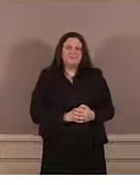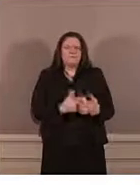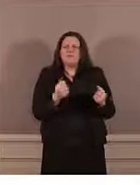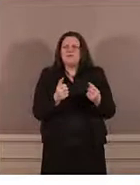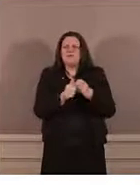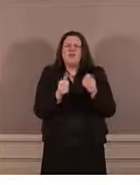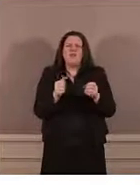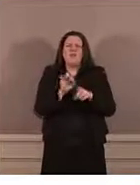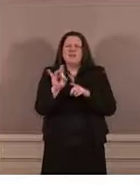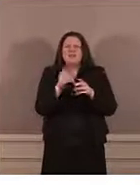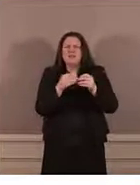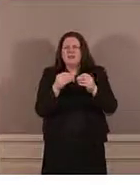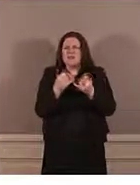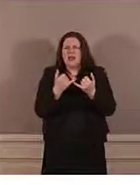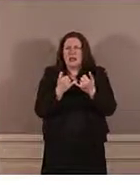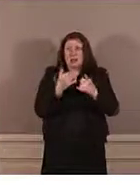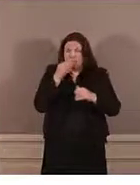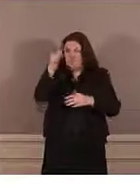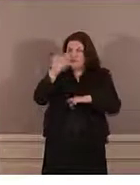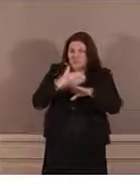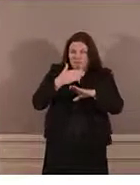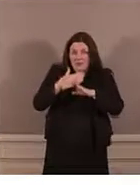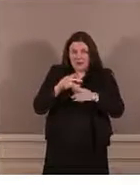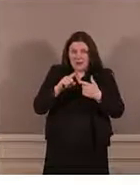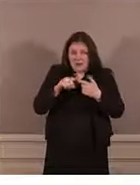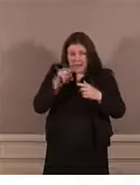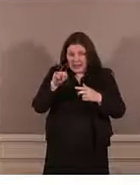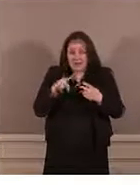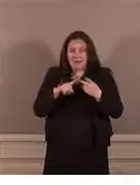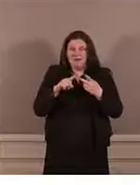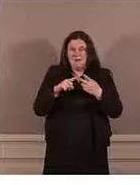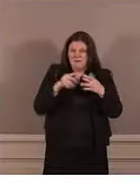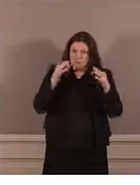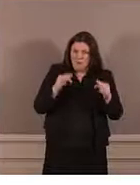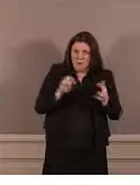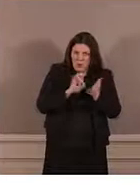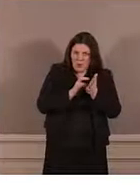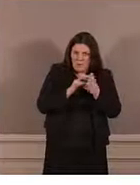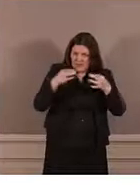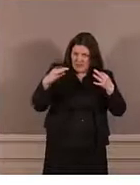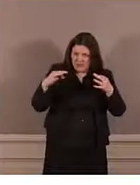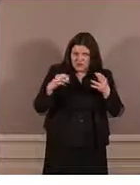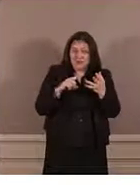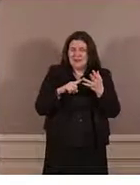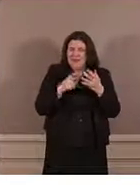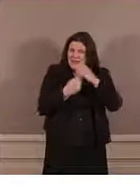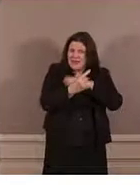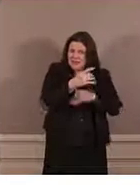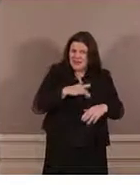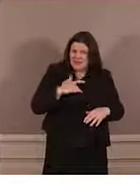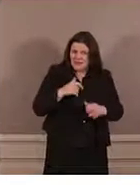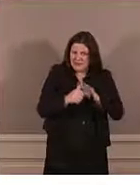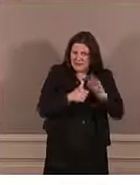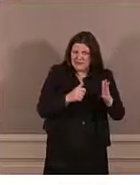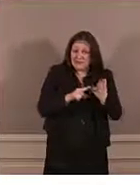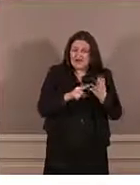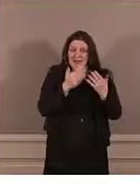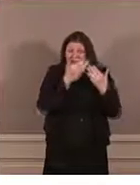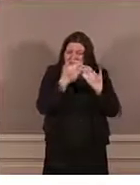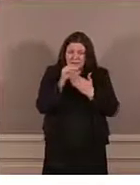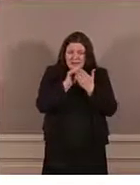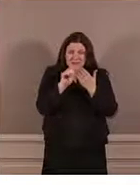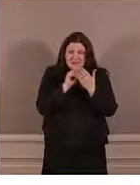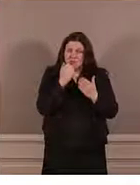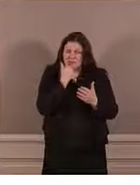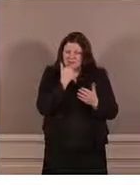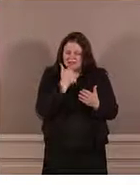things like employability, formal qualifications, independent living skills, literacy and numeracy, and travel coaching